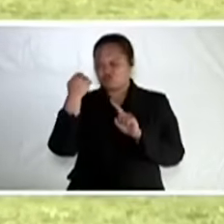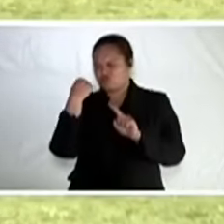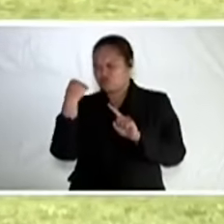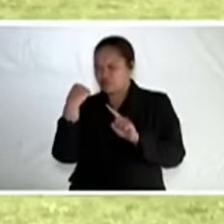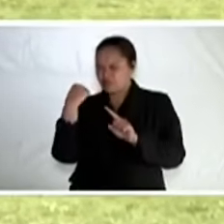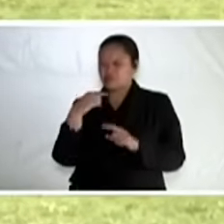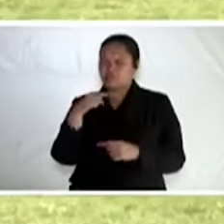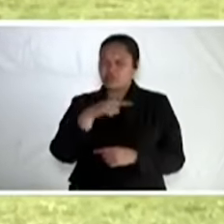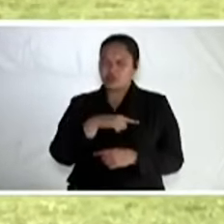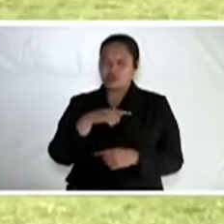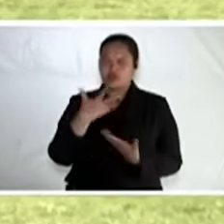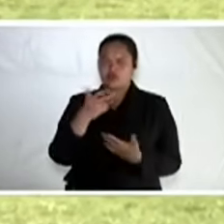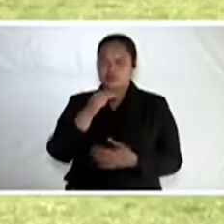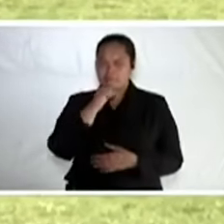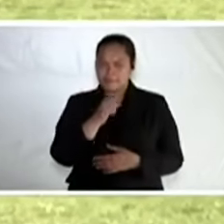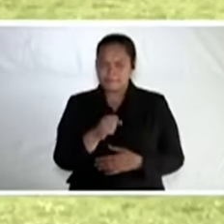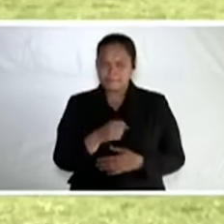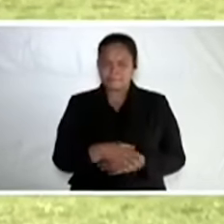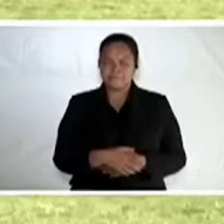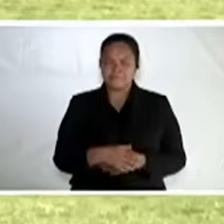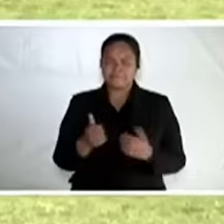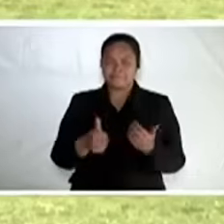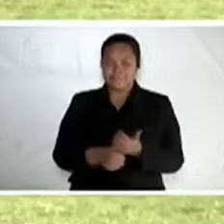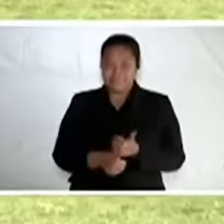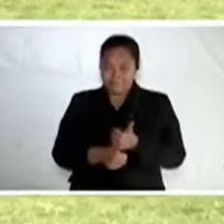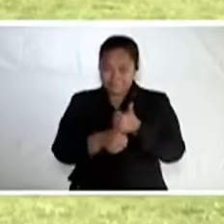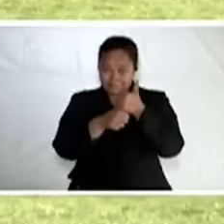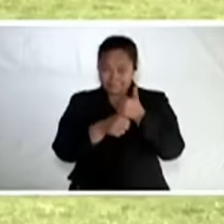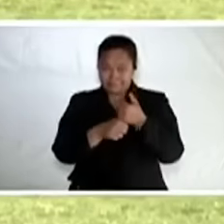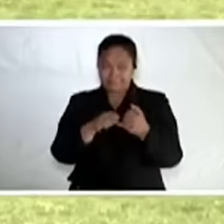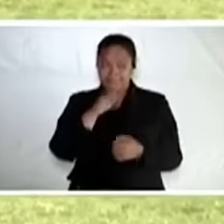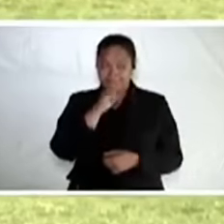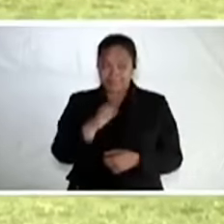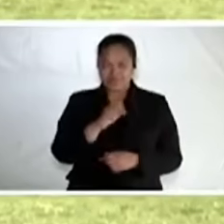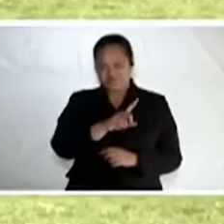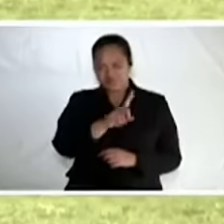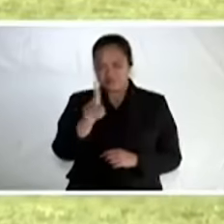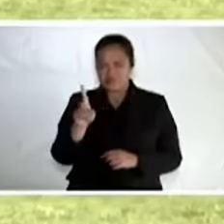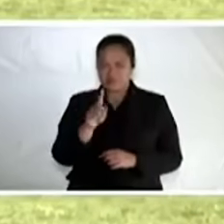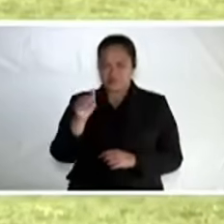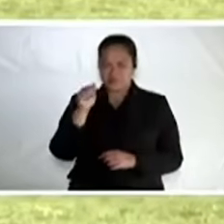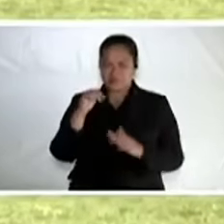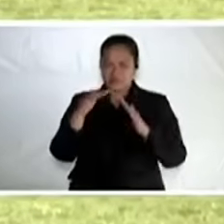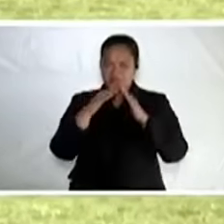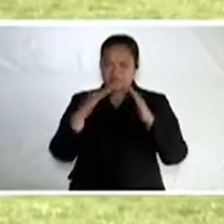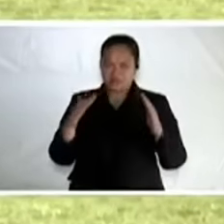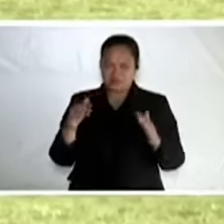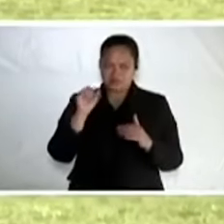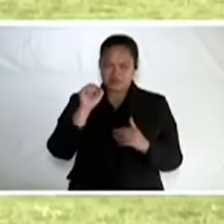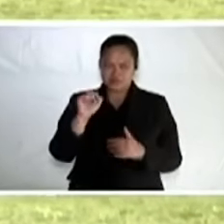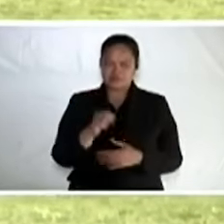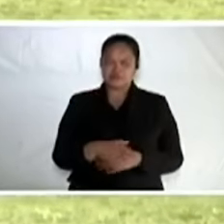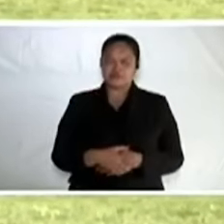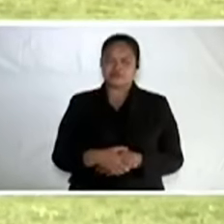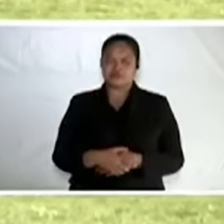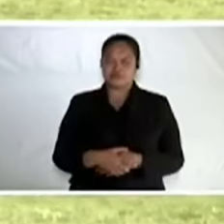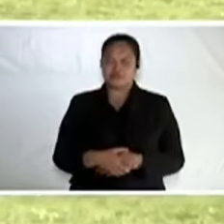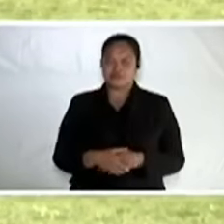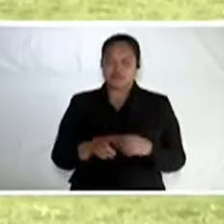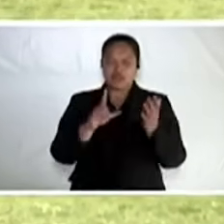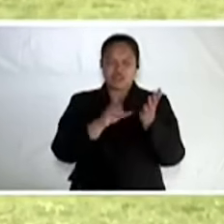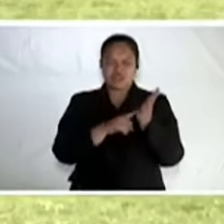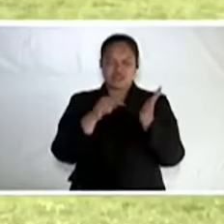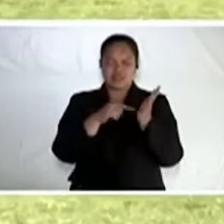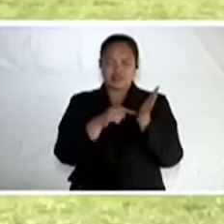leka sa uti e rasa lesu na turanga na buku ni presidendi ni nonda mati ni tu na vosa vagandua his lordship sale si